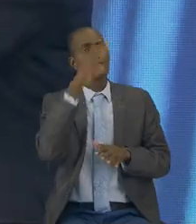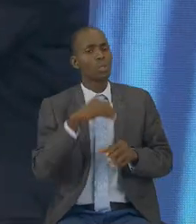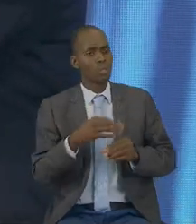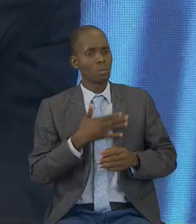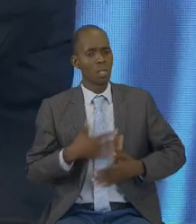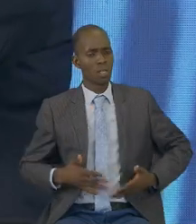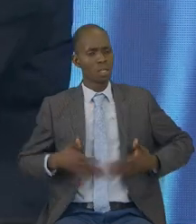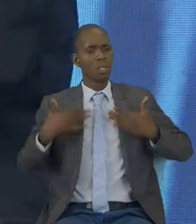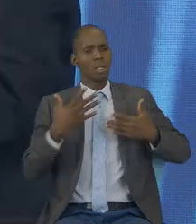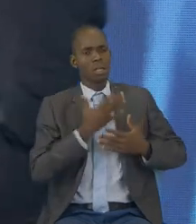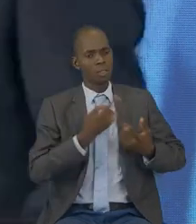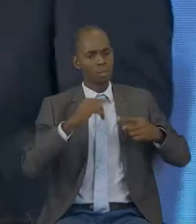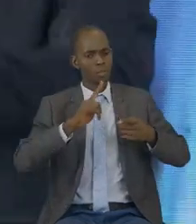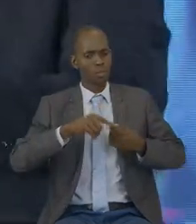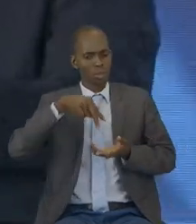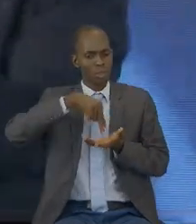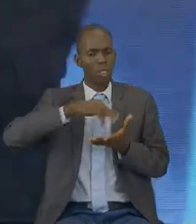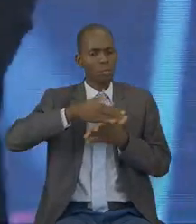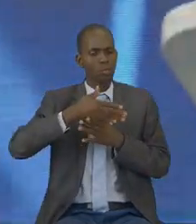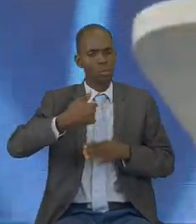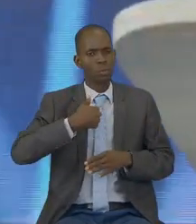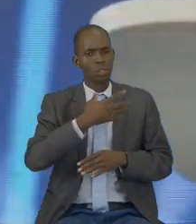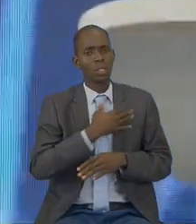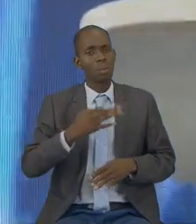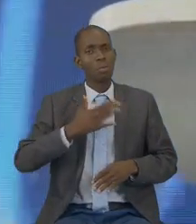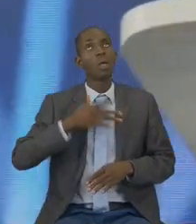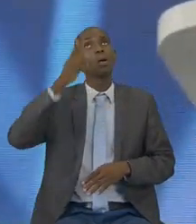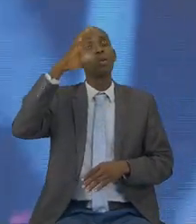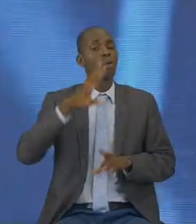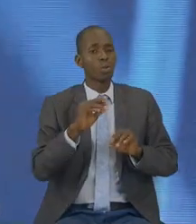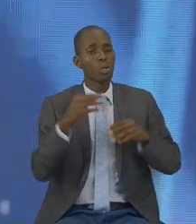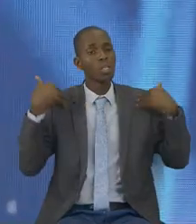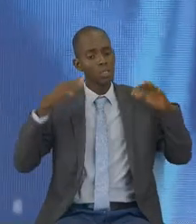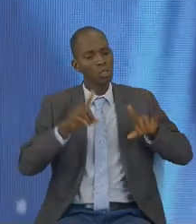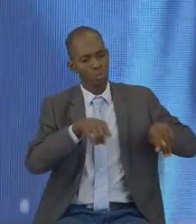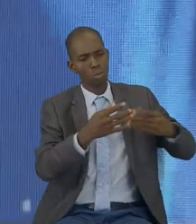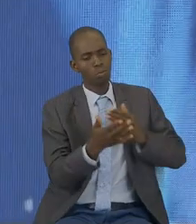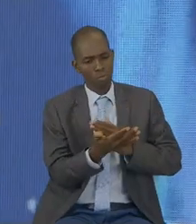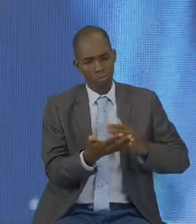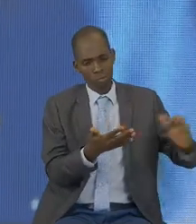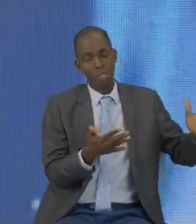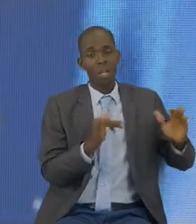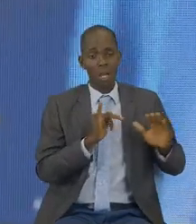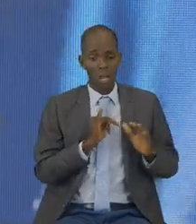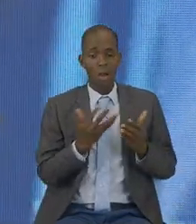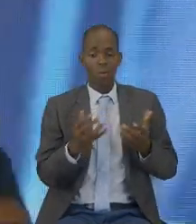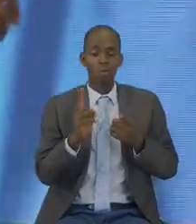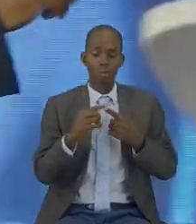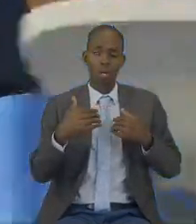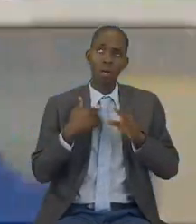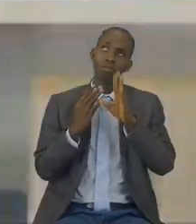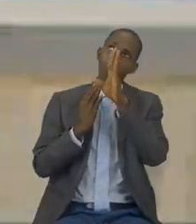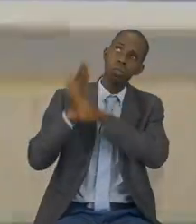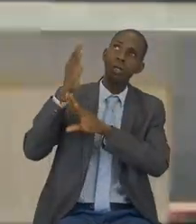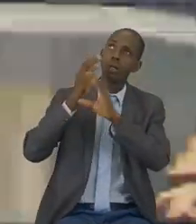came between me and the Almighty God. Get out of my way. I want to have direct communication with the Almighty.